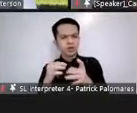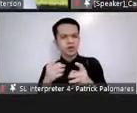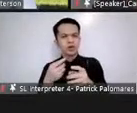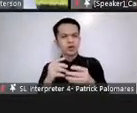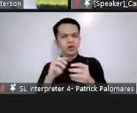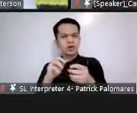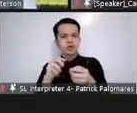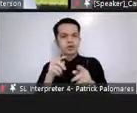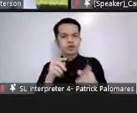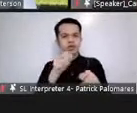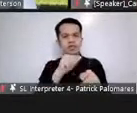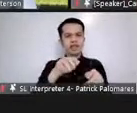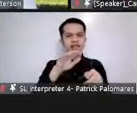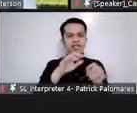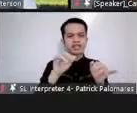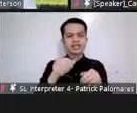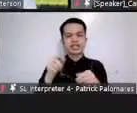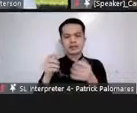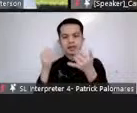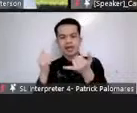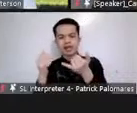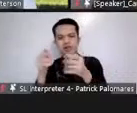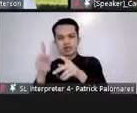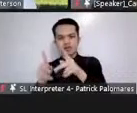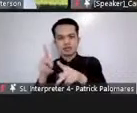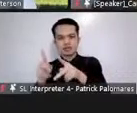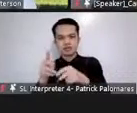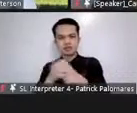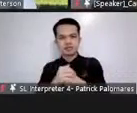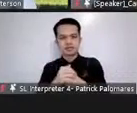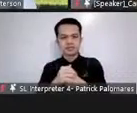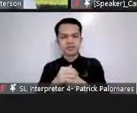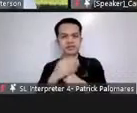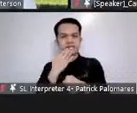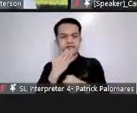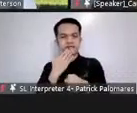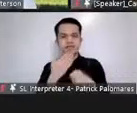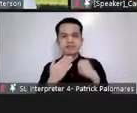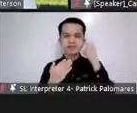ancient population Butuan and the present population. Thank you.